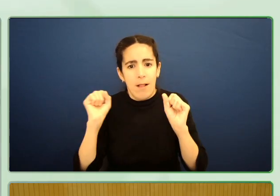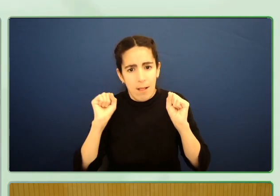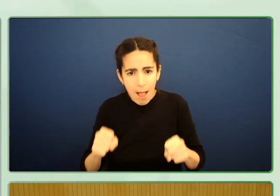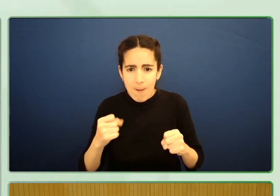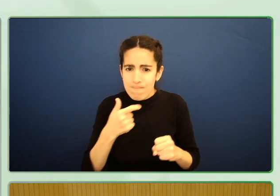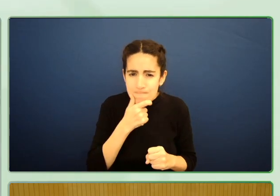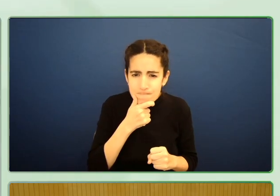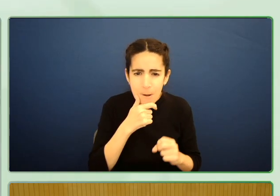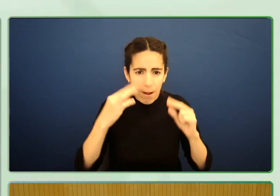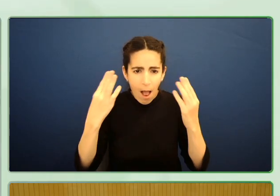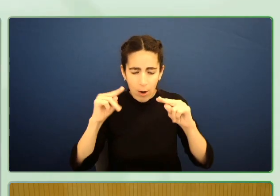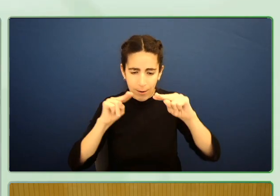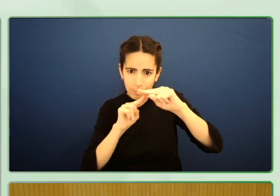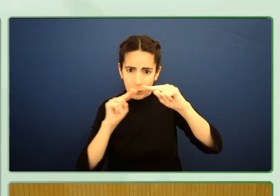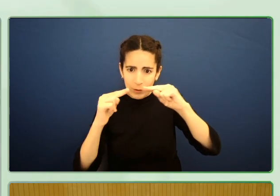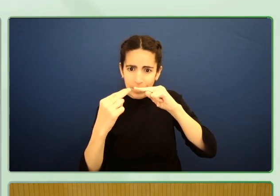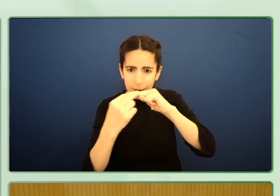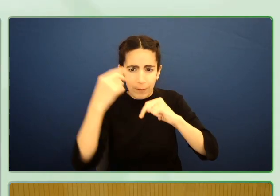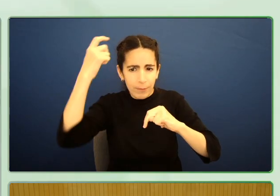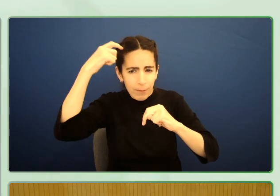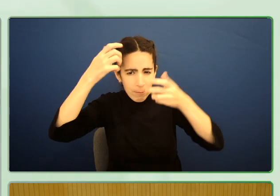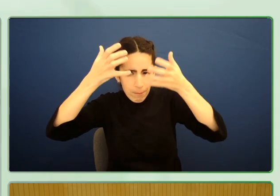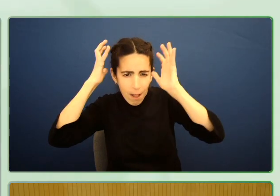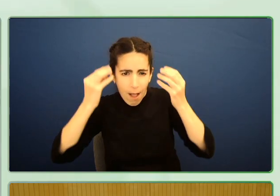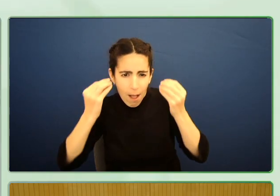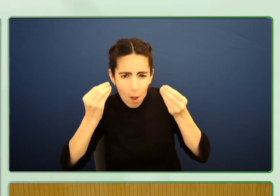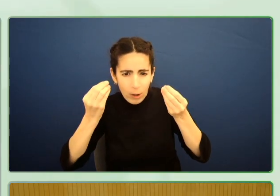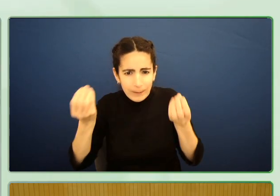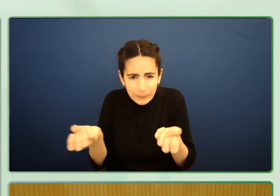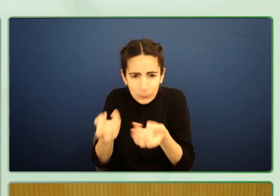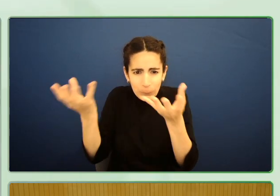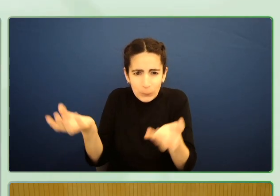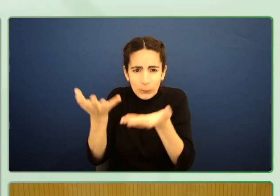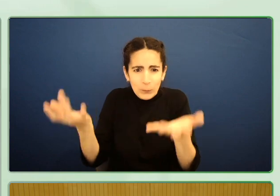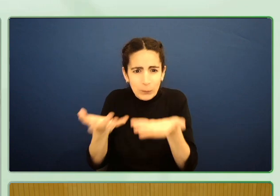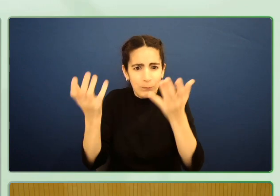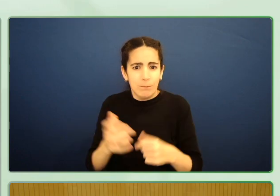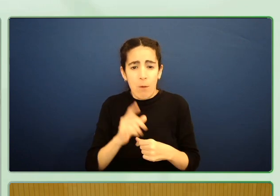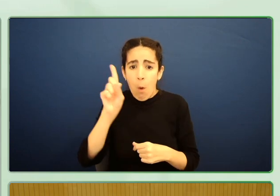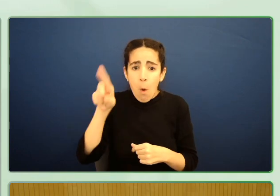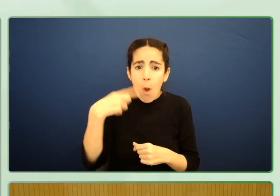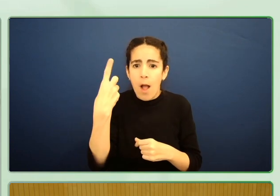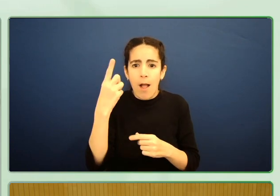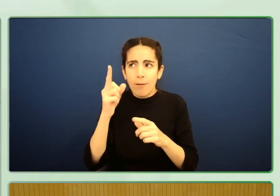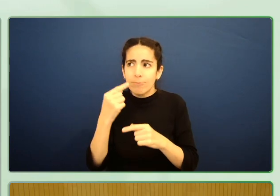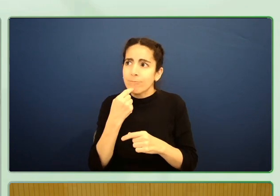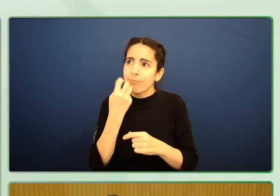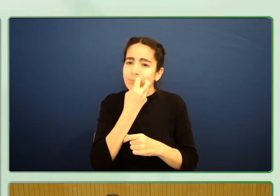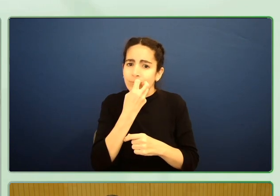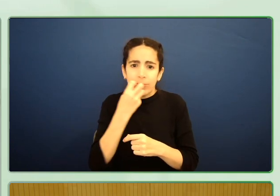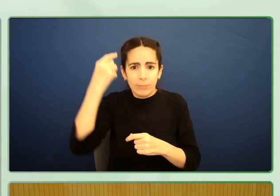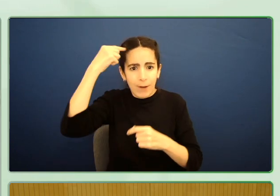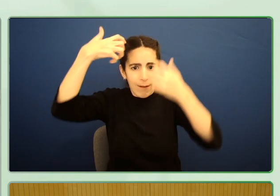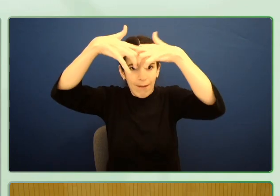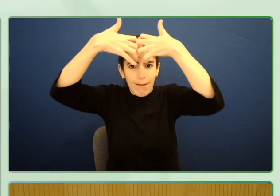stimulate everything. We don't focus only on language. So you can see all these elements, no overstimulation.